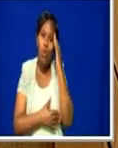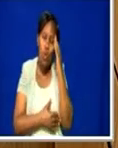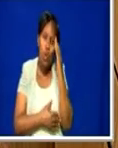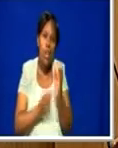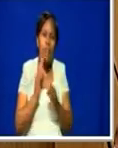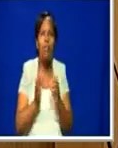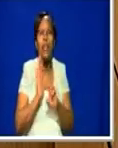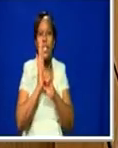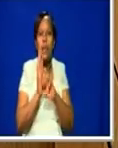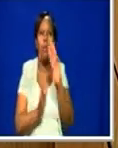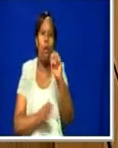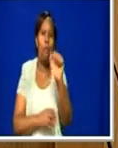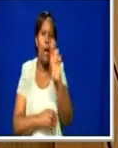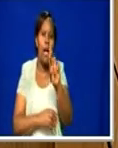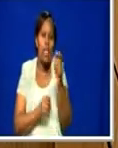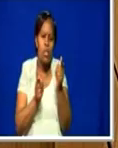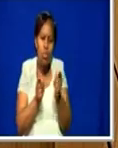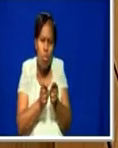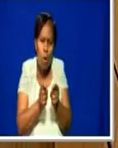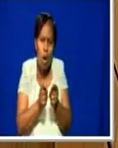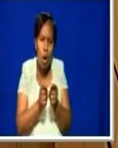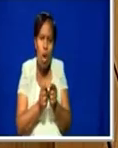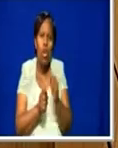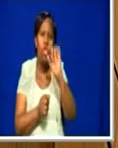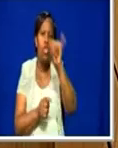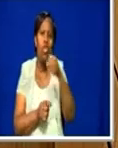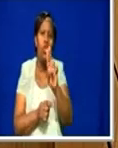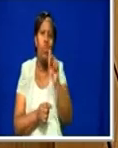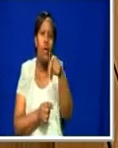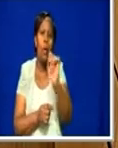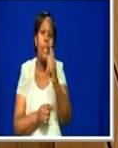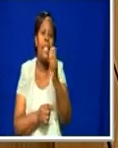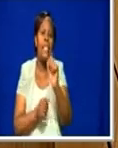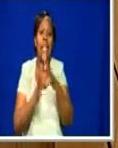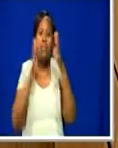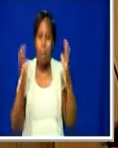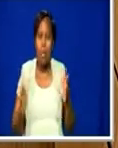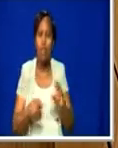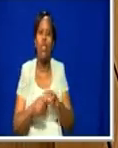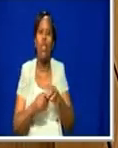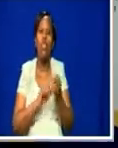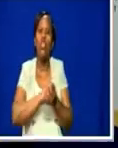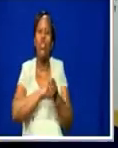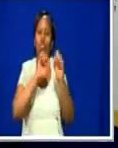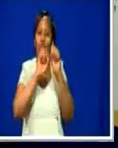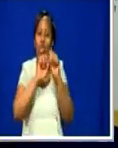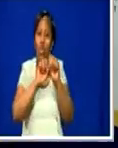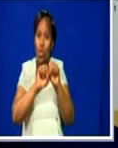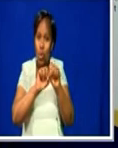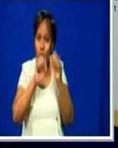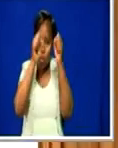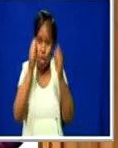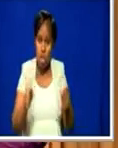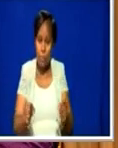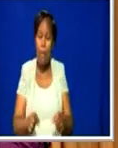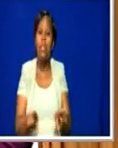maybe, for example, Mars is small, Jupiter is big, so that you carve them You carve them. accordingly. Mwalimu, thank you very much for that. I want to believe